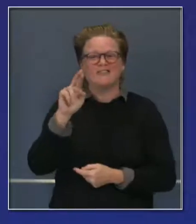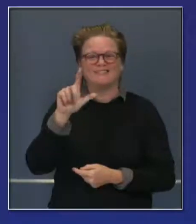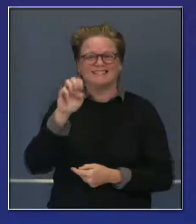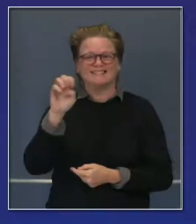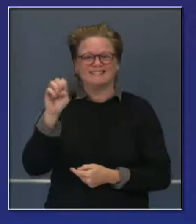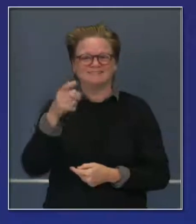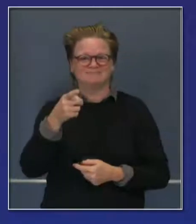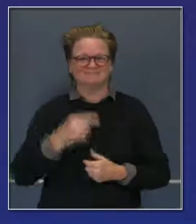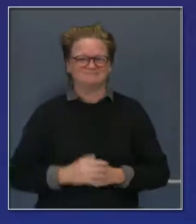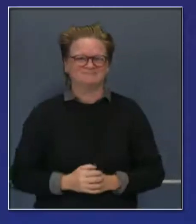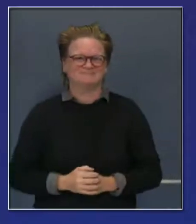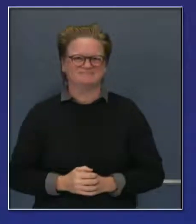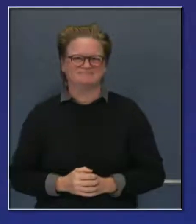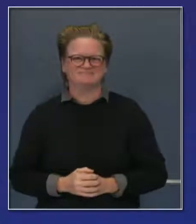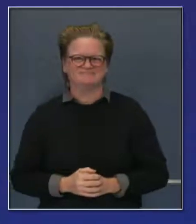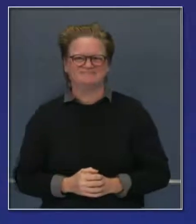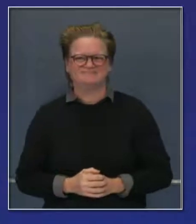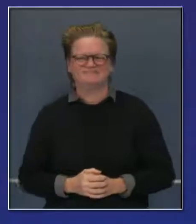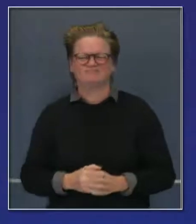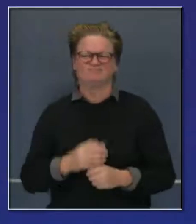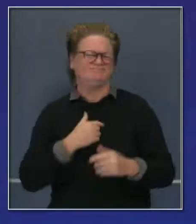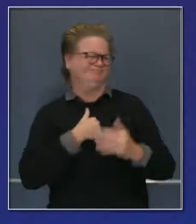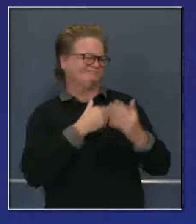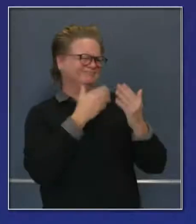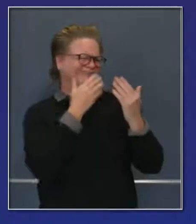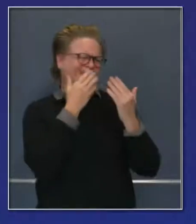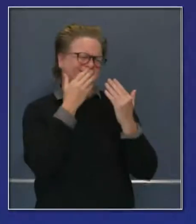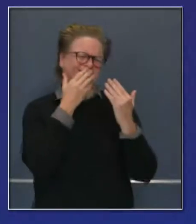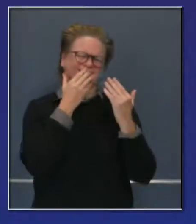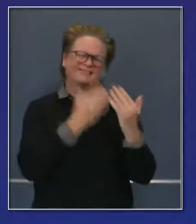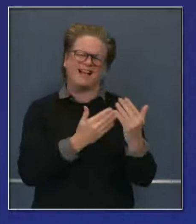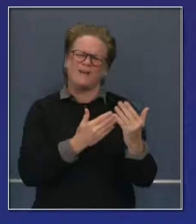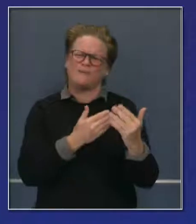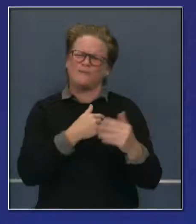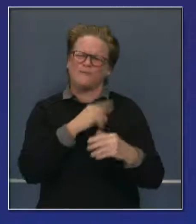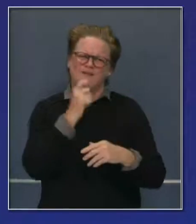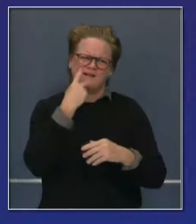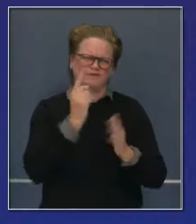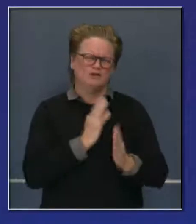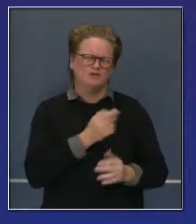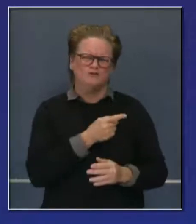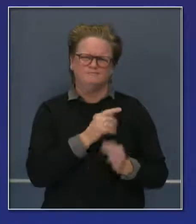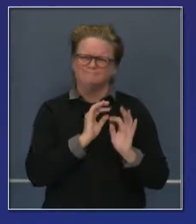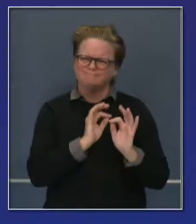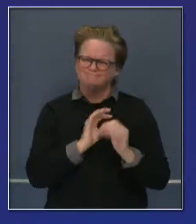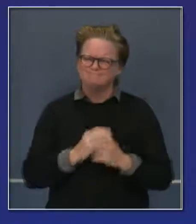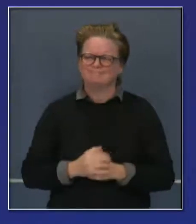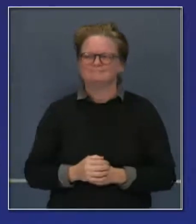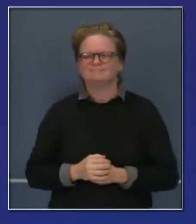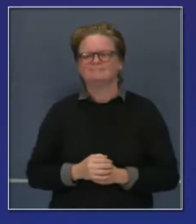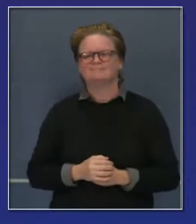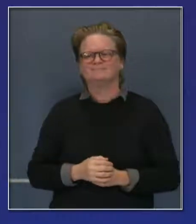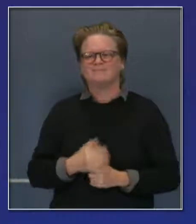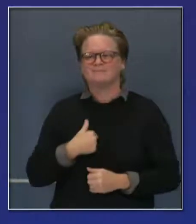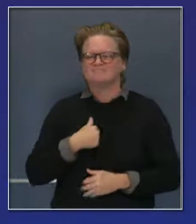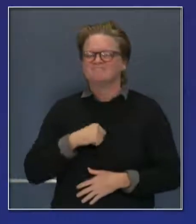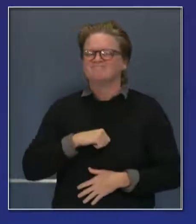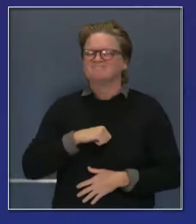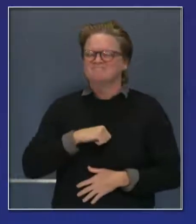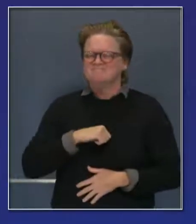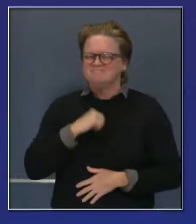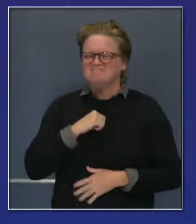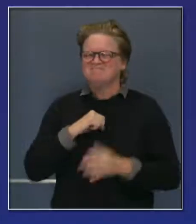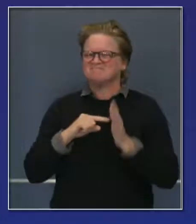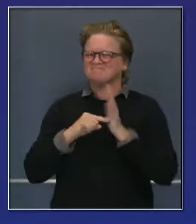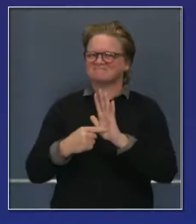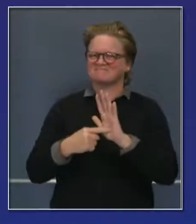Governor Newsom, thank you so much for having me here. And I really can't tell you how proud I am to be here in a state like California. You